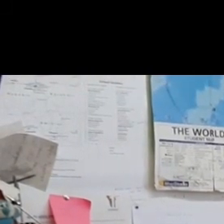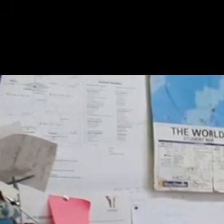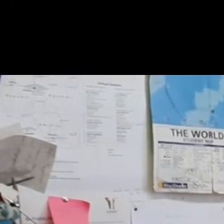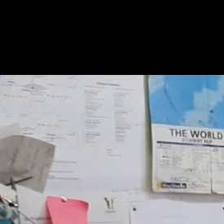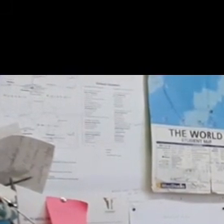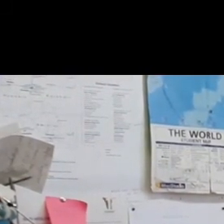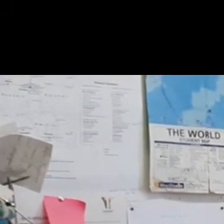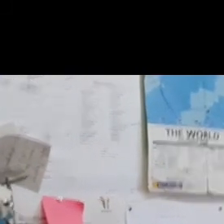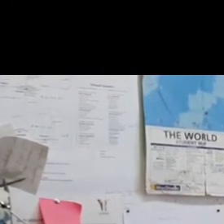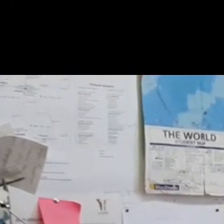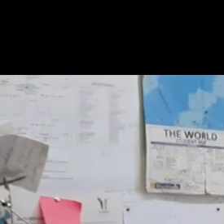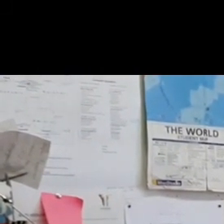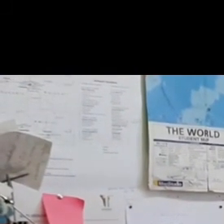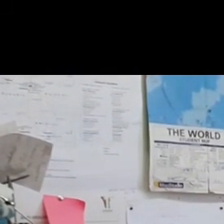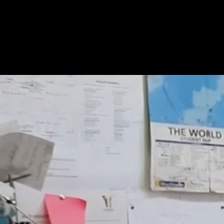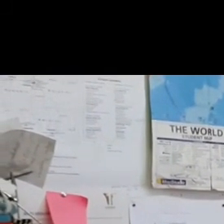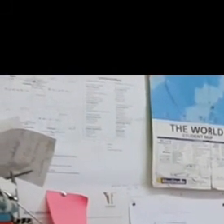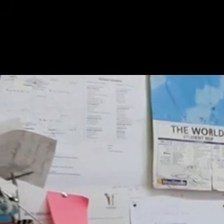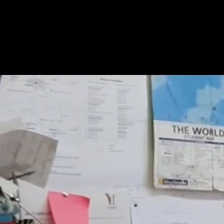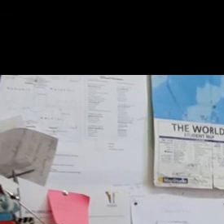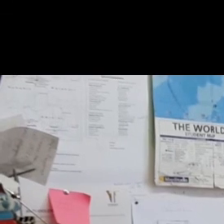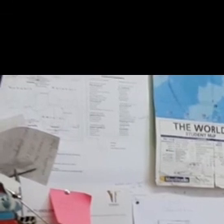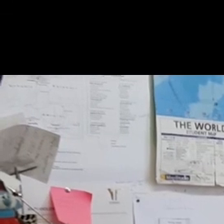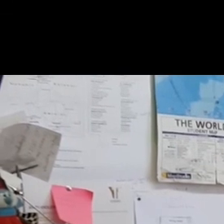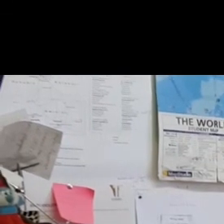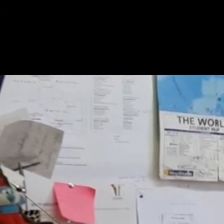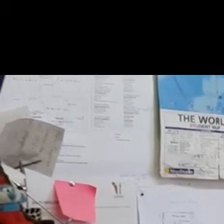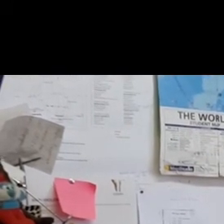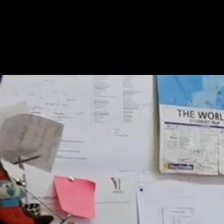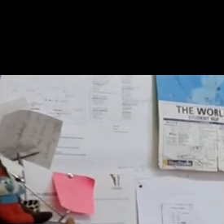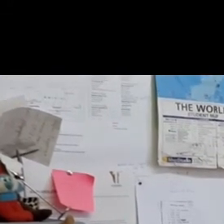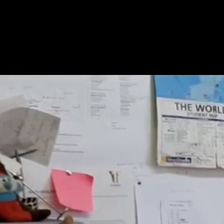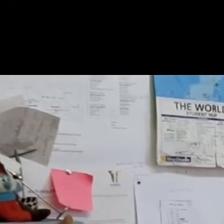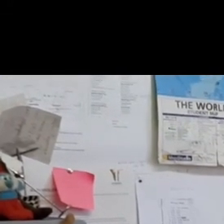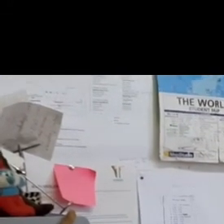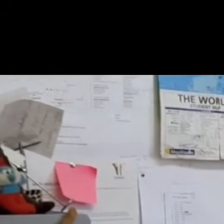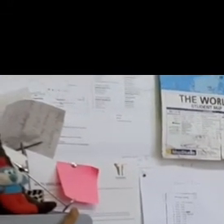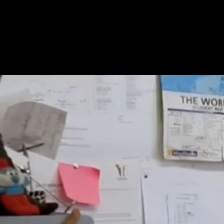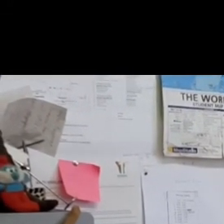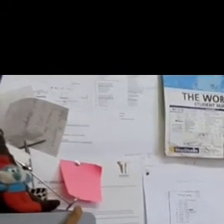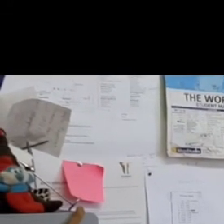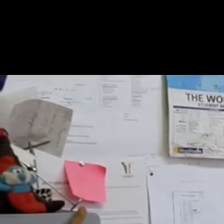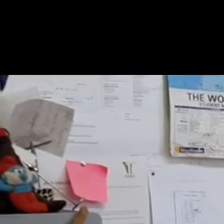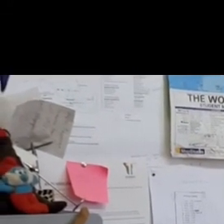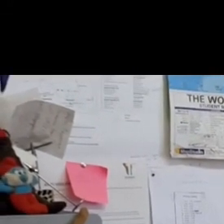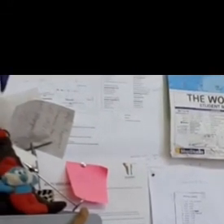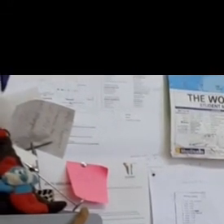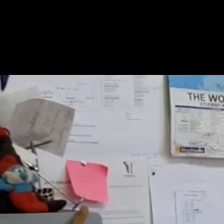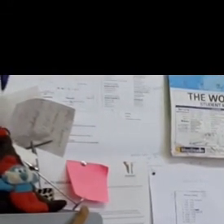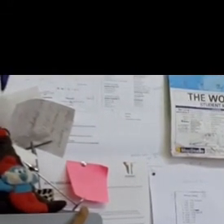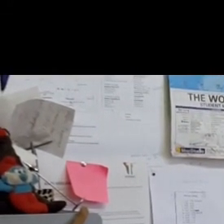week 2 comes out, in week 2's booklet, the answers of week 1 must be there. Otherwise, the learners are